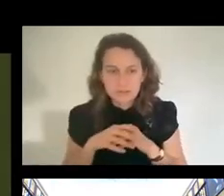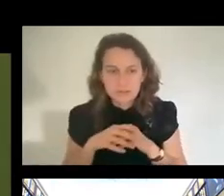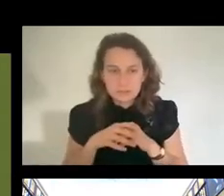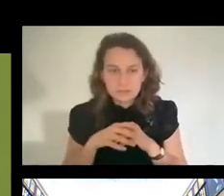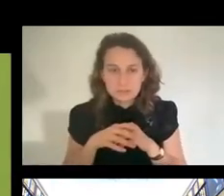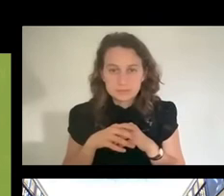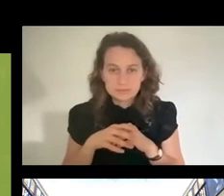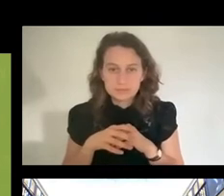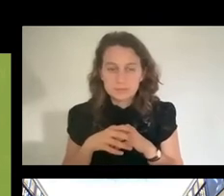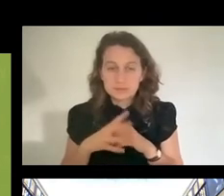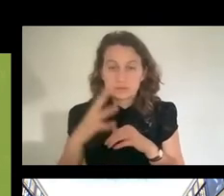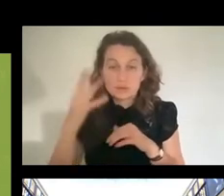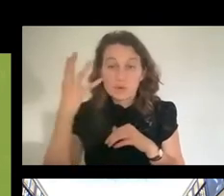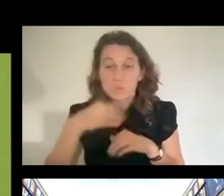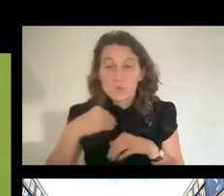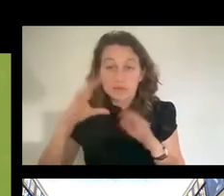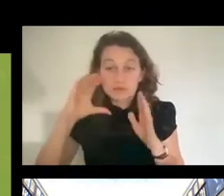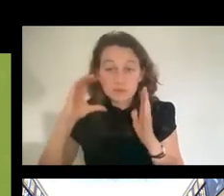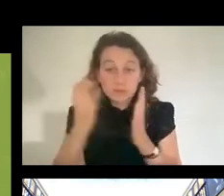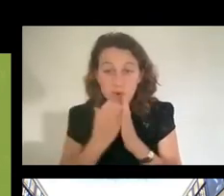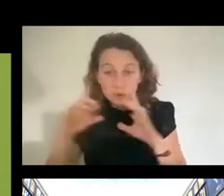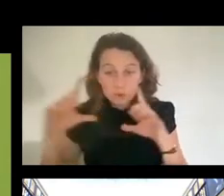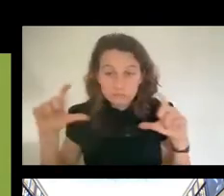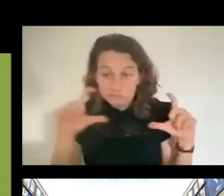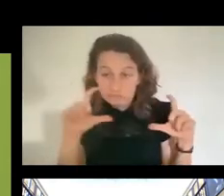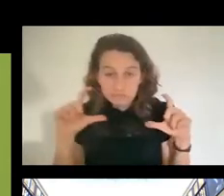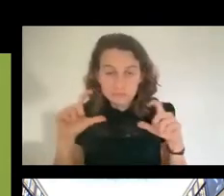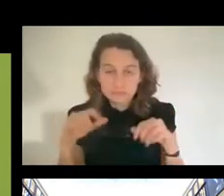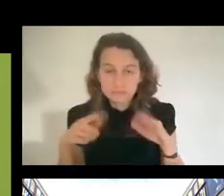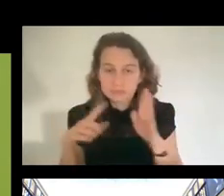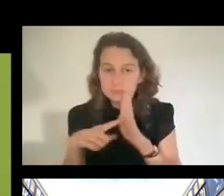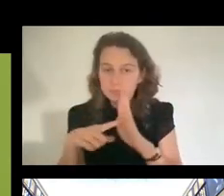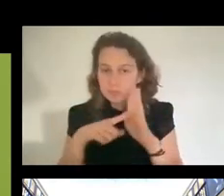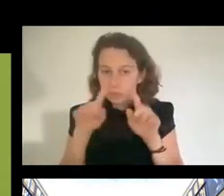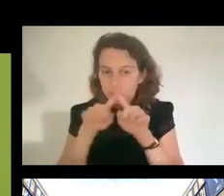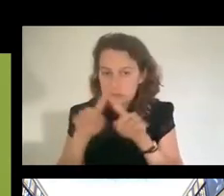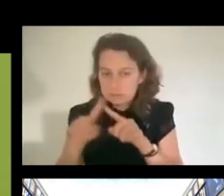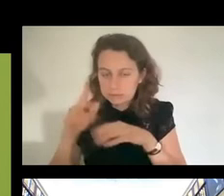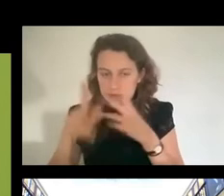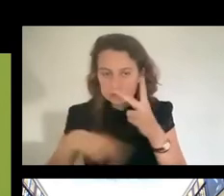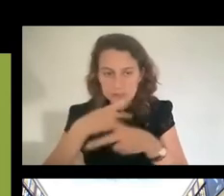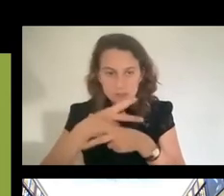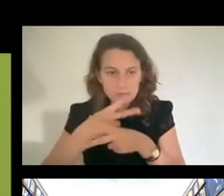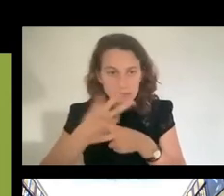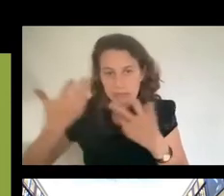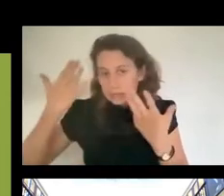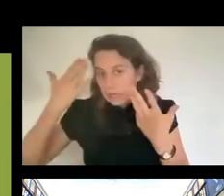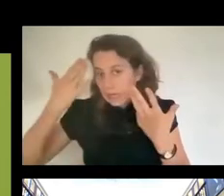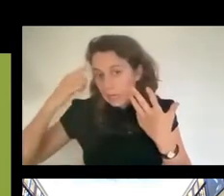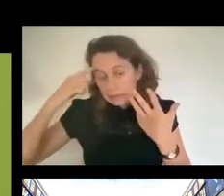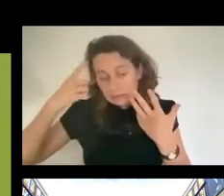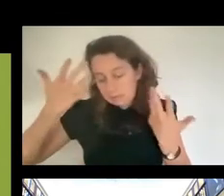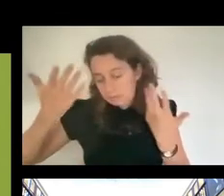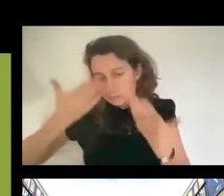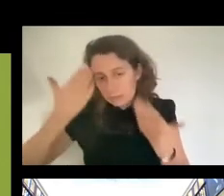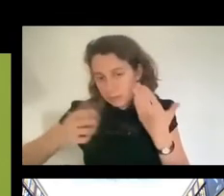such wonderful photographs from them that showed forms that I don't think we would have otherwise have seen, these